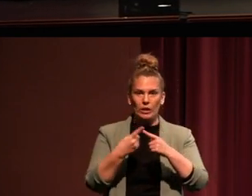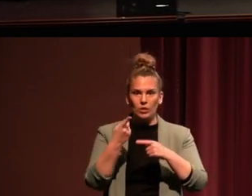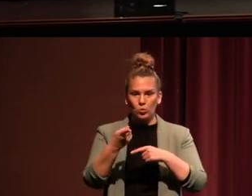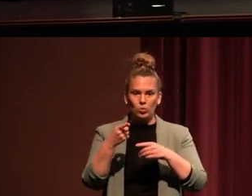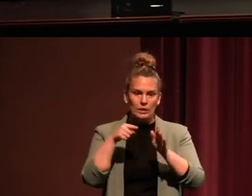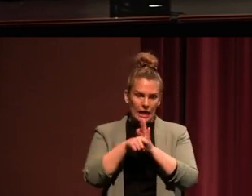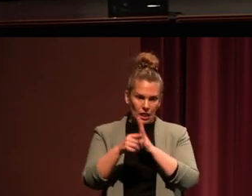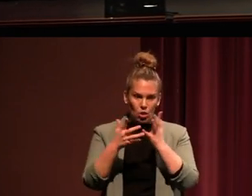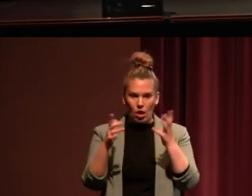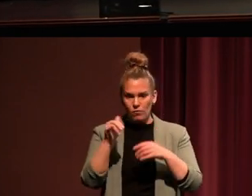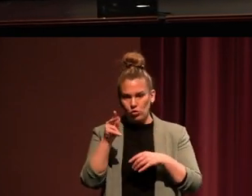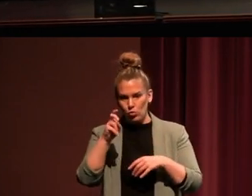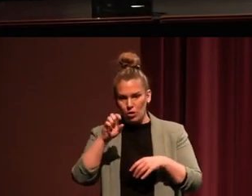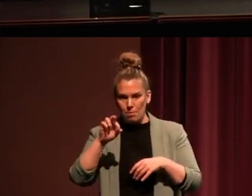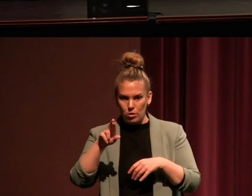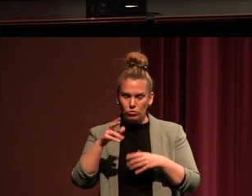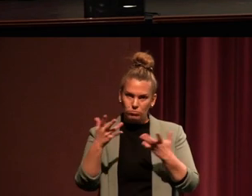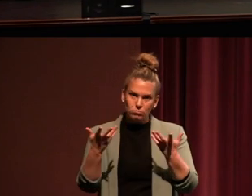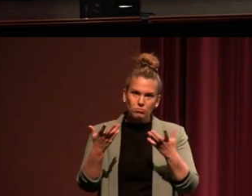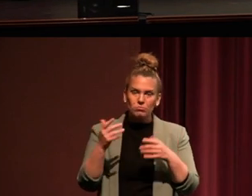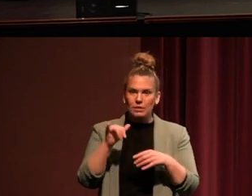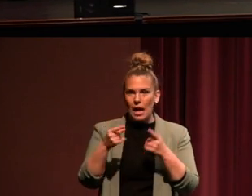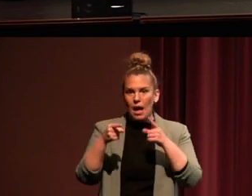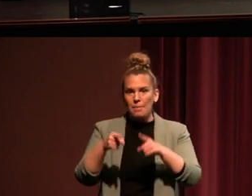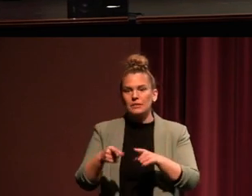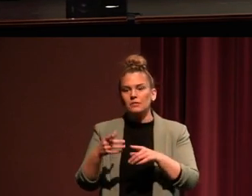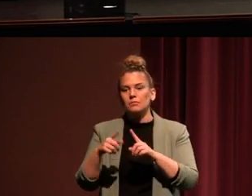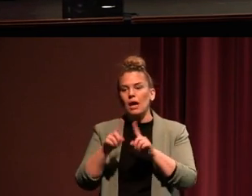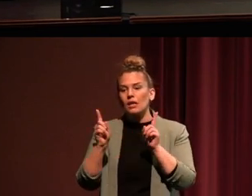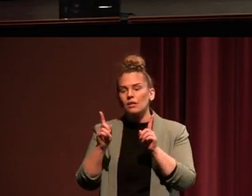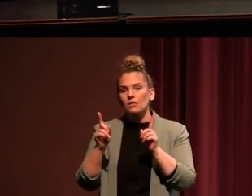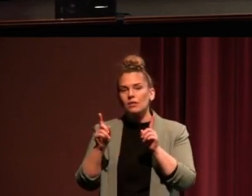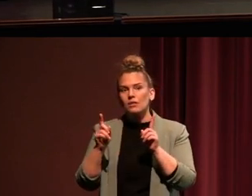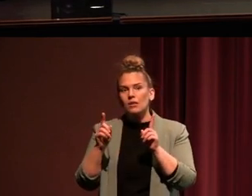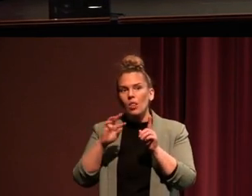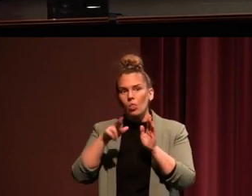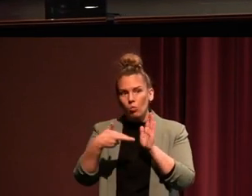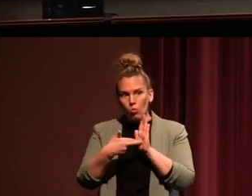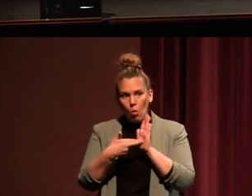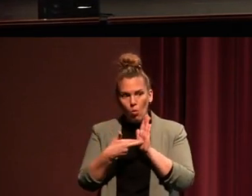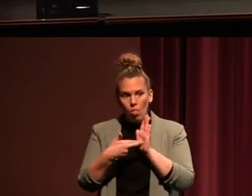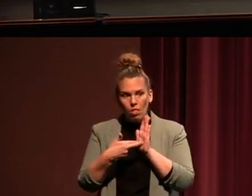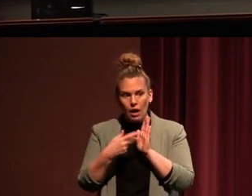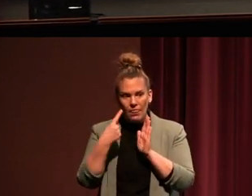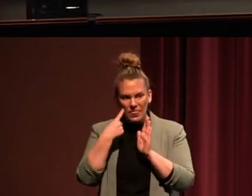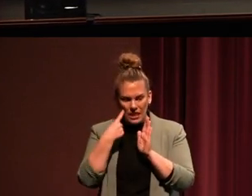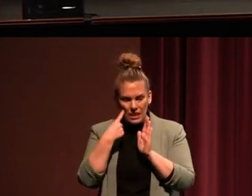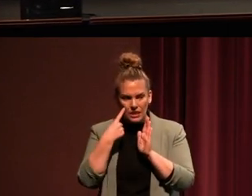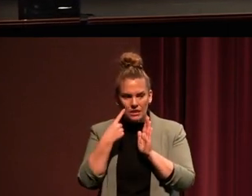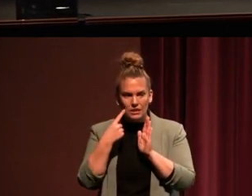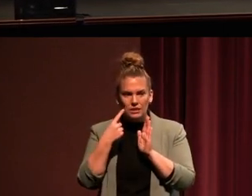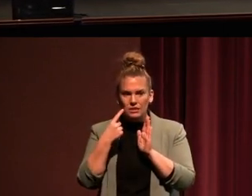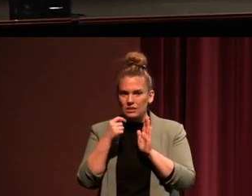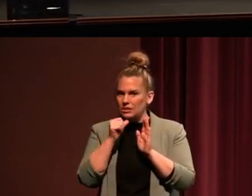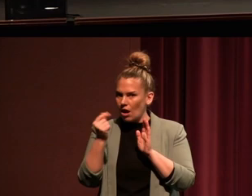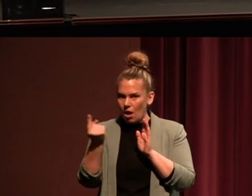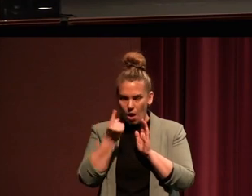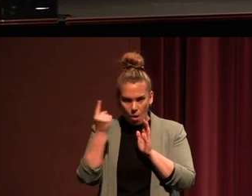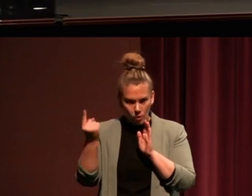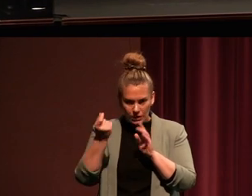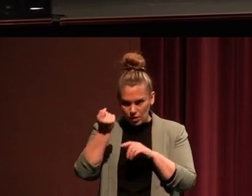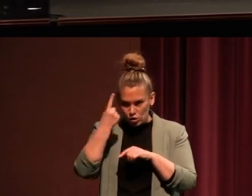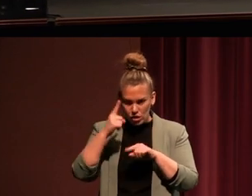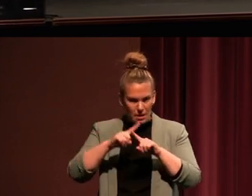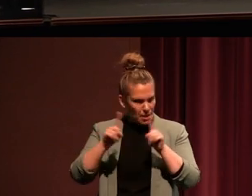establishment. There probably is a role that is, I think, relatively poorly understood, although it's been explored in a series